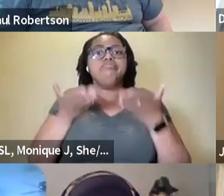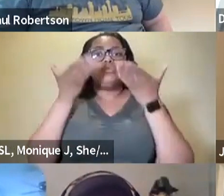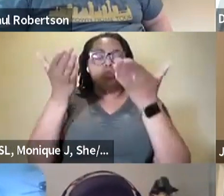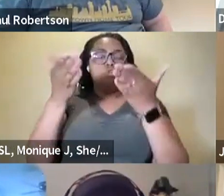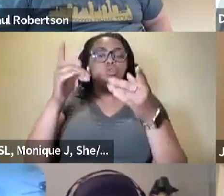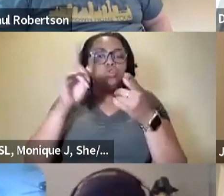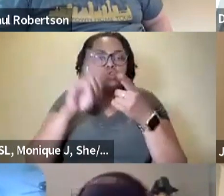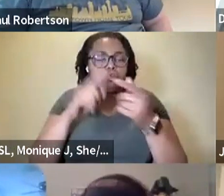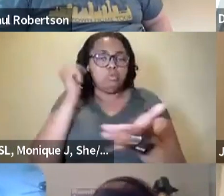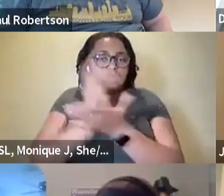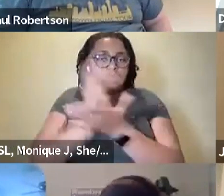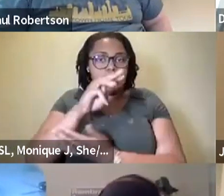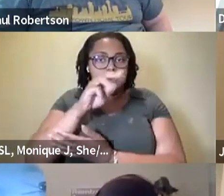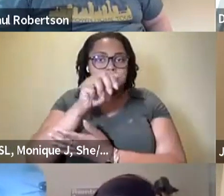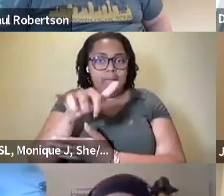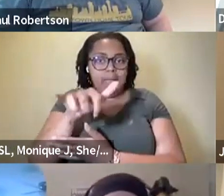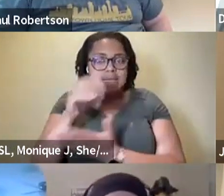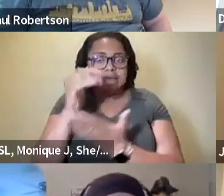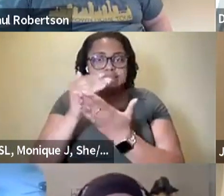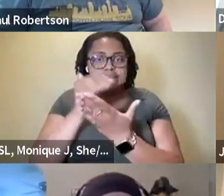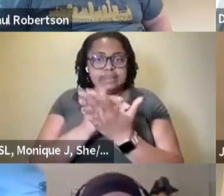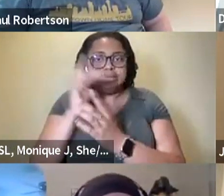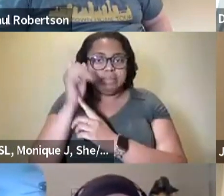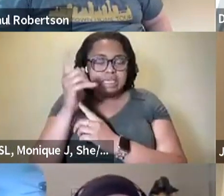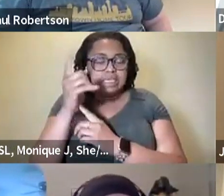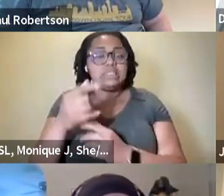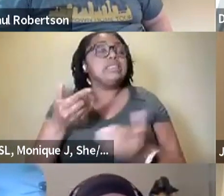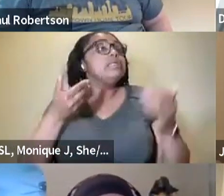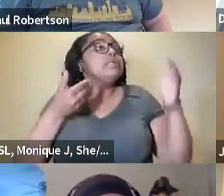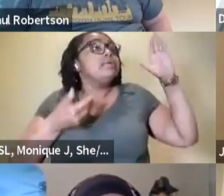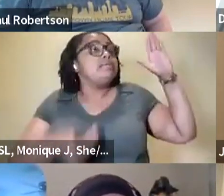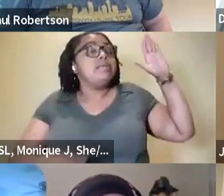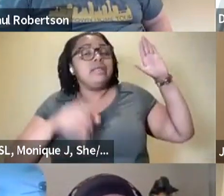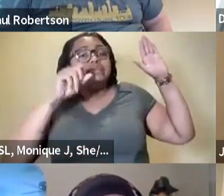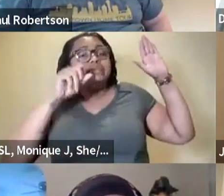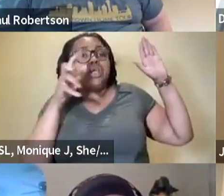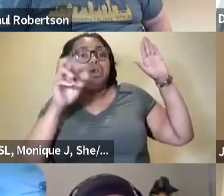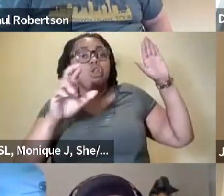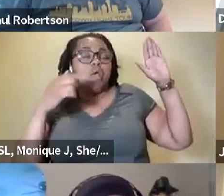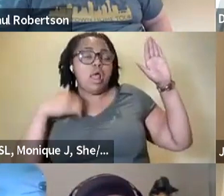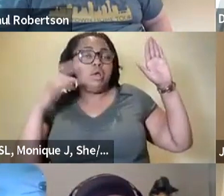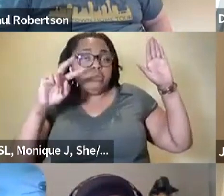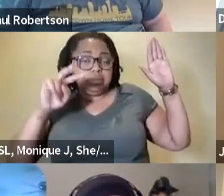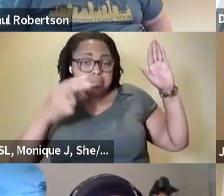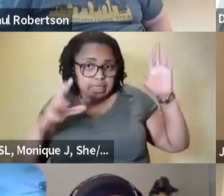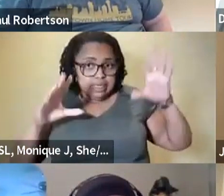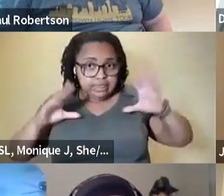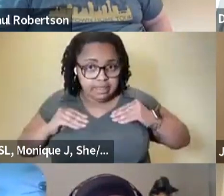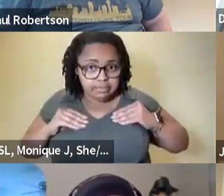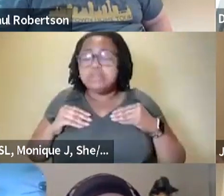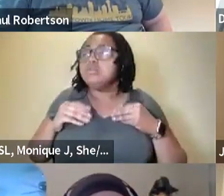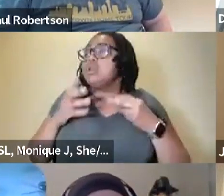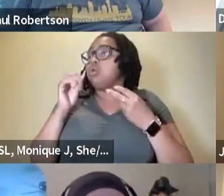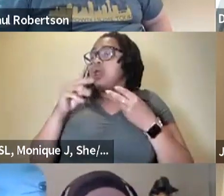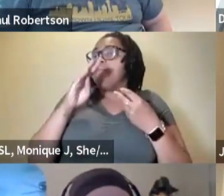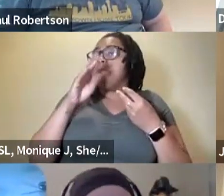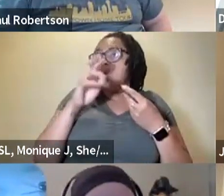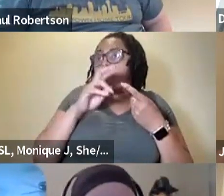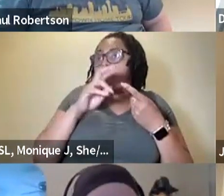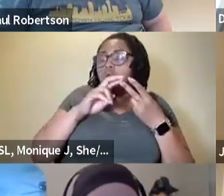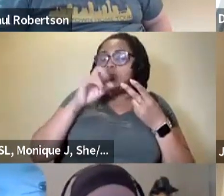Second that motion. Anyone? This is Spangler. I'll second. Barber and Spangler, motion and seconding.